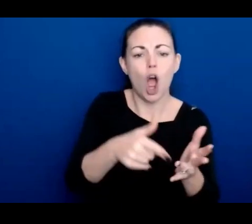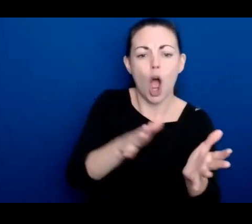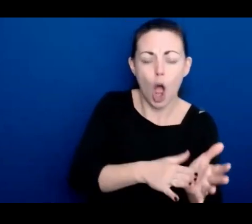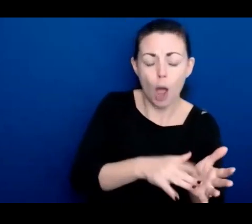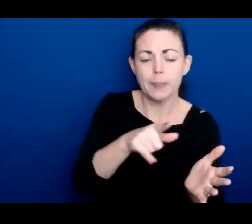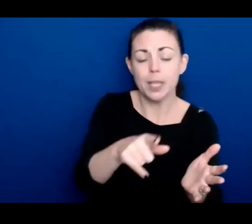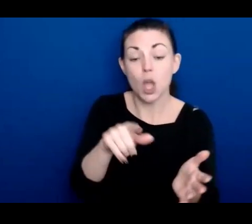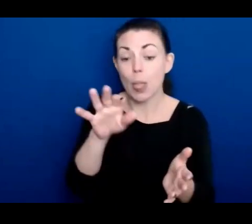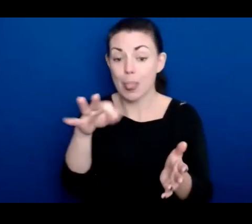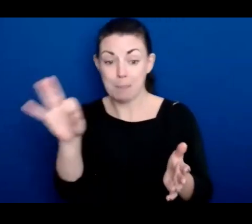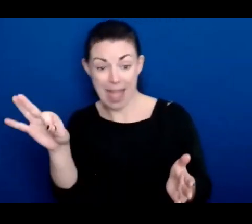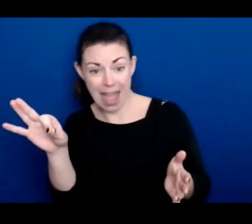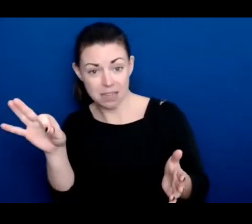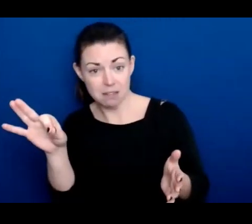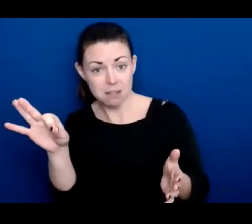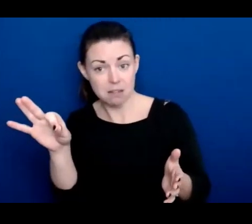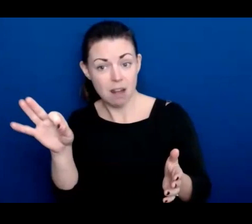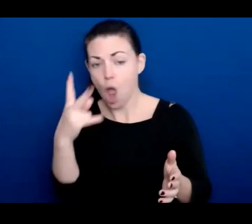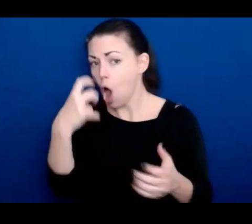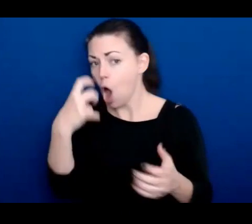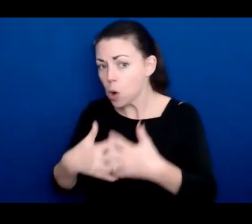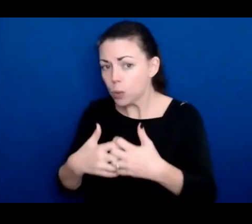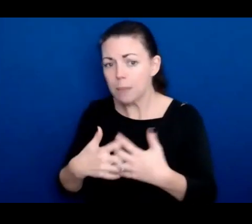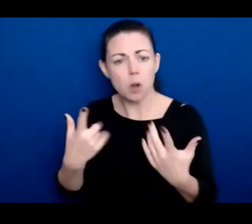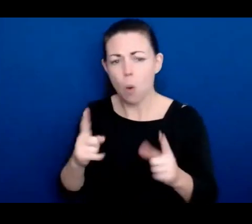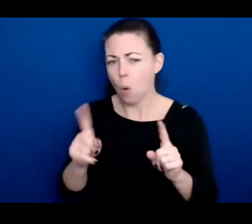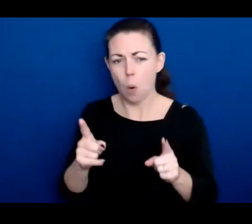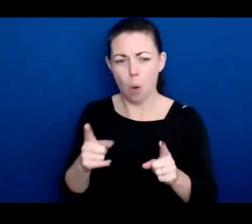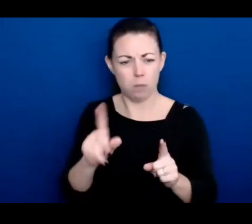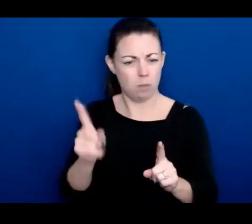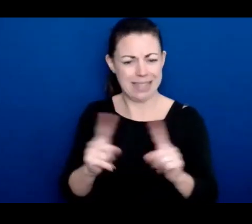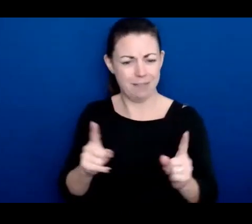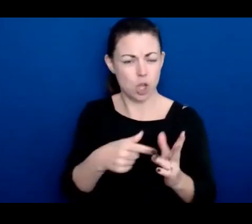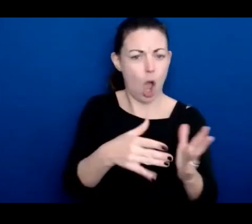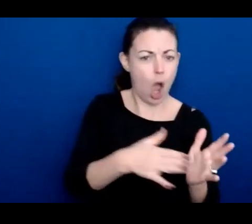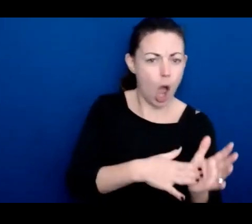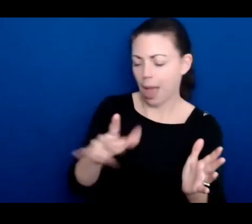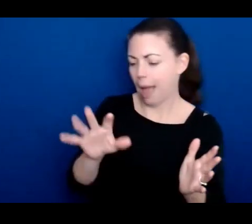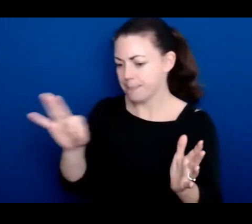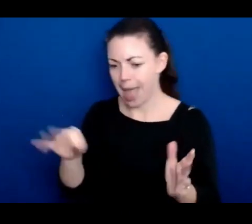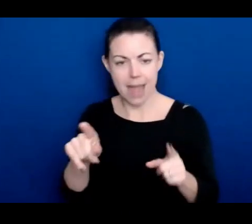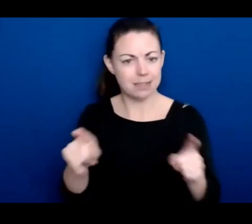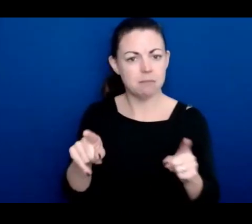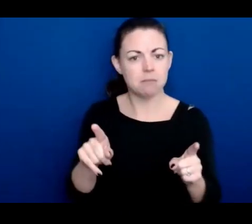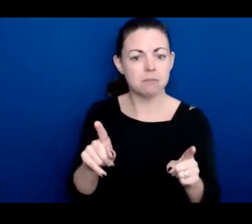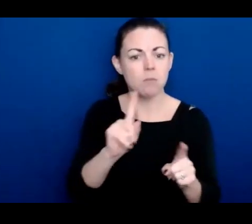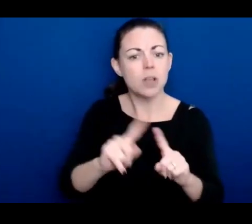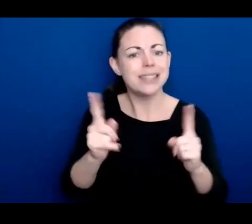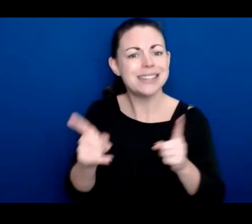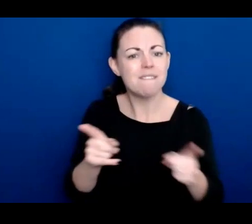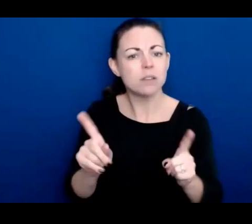is older equipment, or just if you've got a quick overview in terms of the difference with these two?